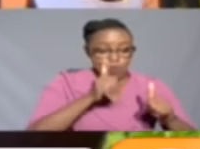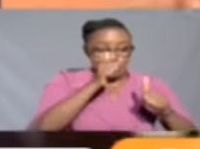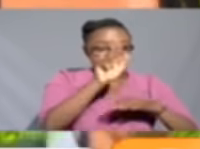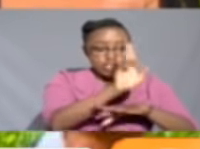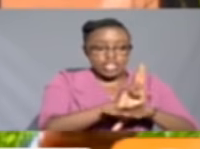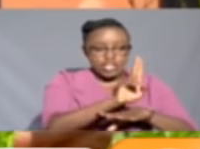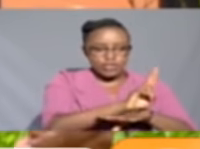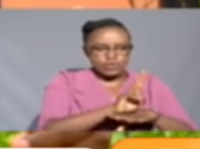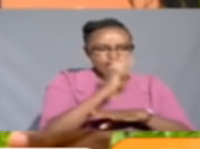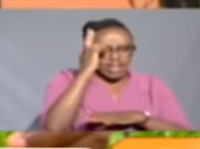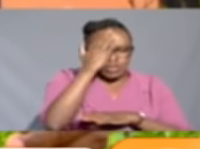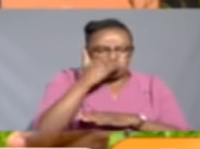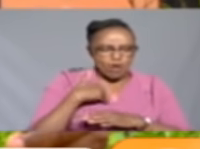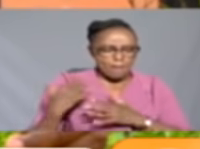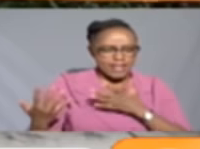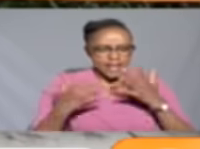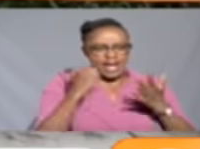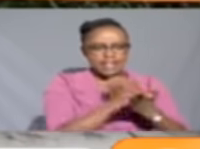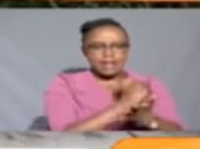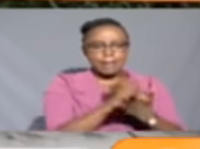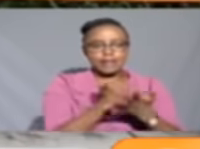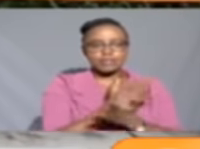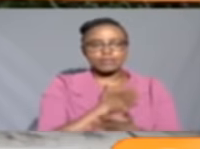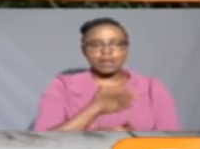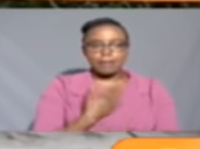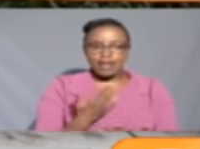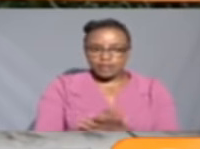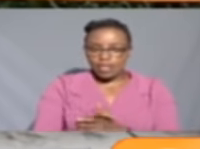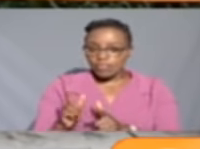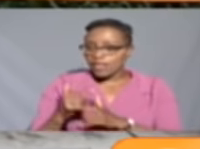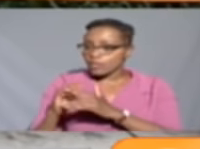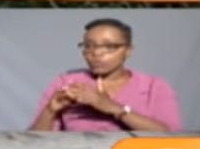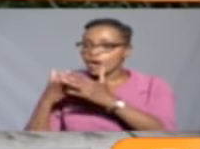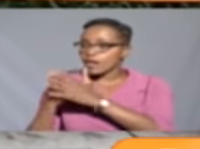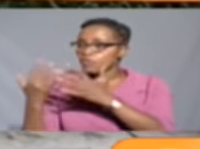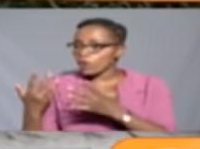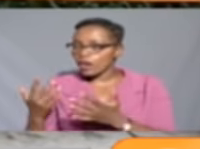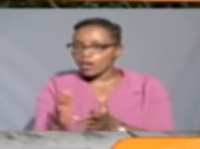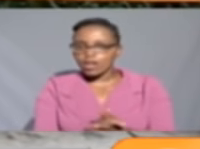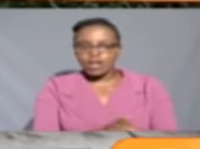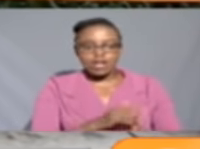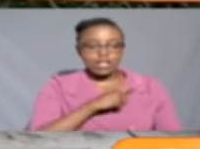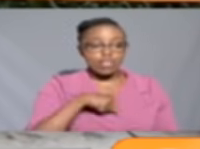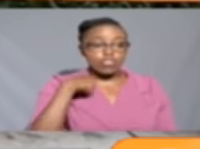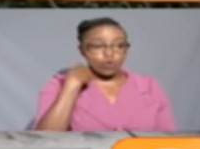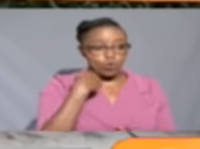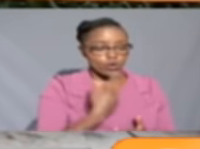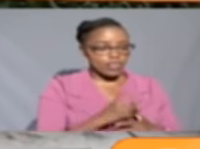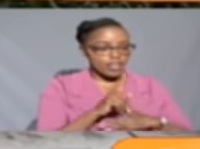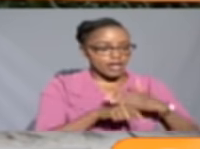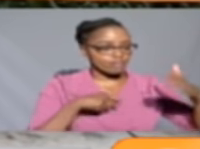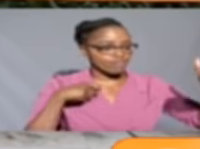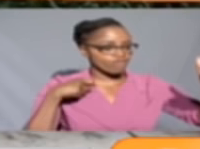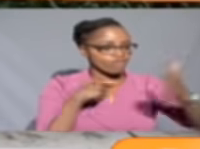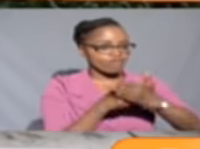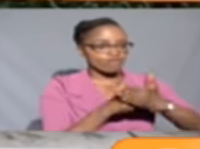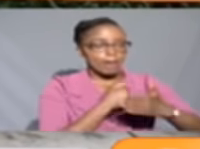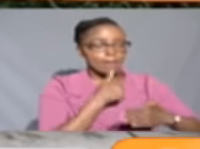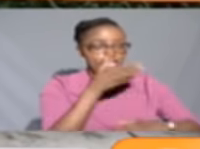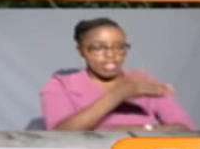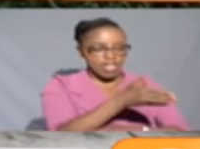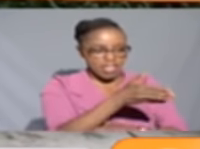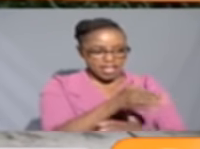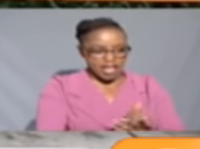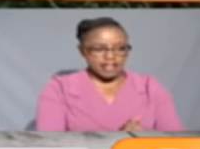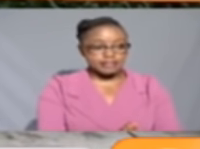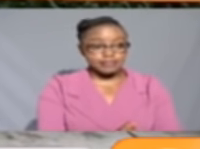took. Yes. That's why I carried my passports. So where do you end up? So I end up in Githunguri. They lock me up there.